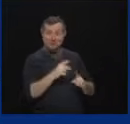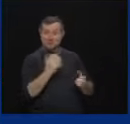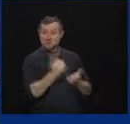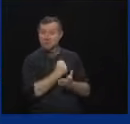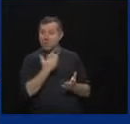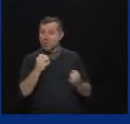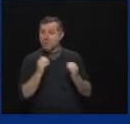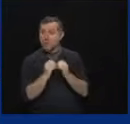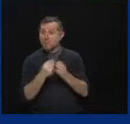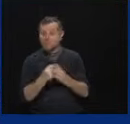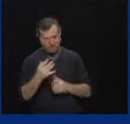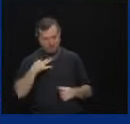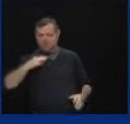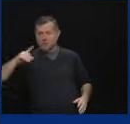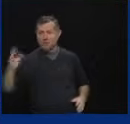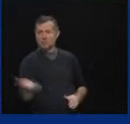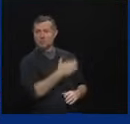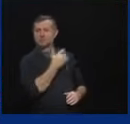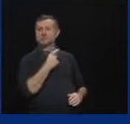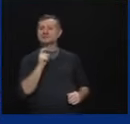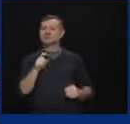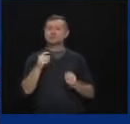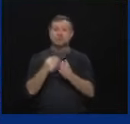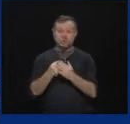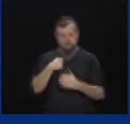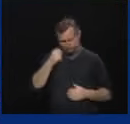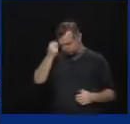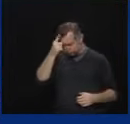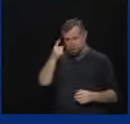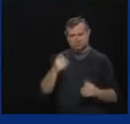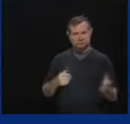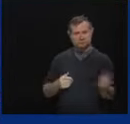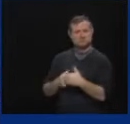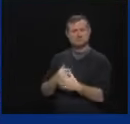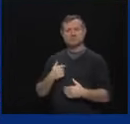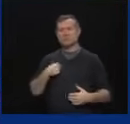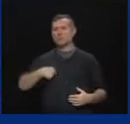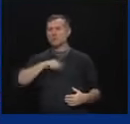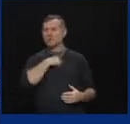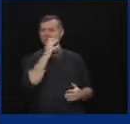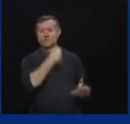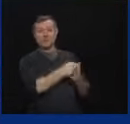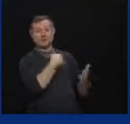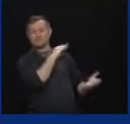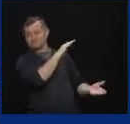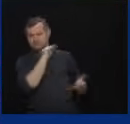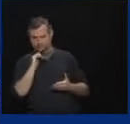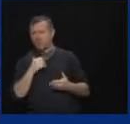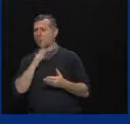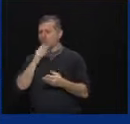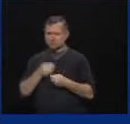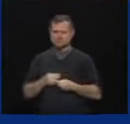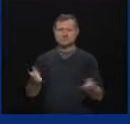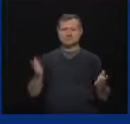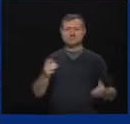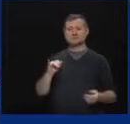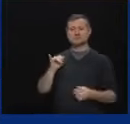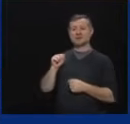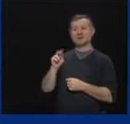because all of this is premised on the fact that we will get the money out so we can end the moratorium January 15th as